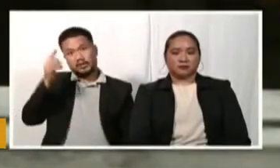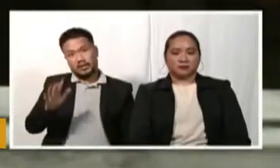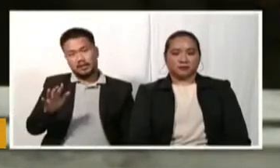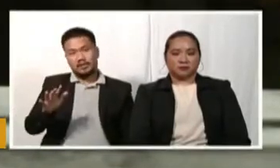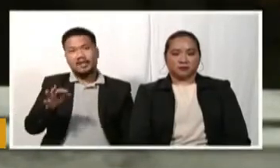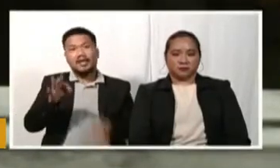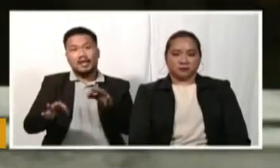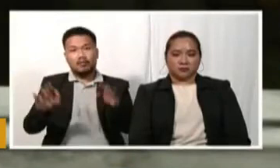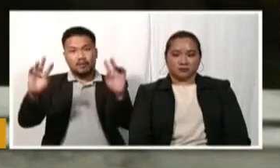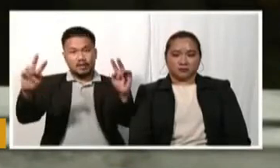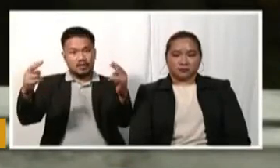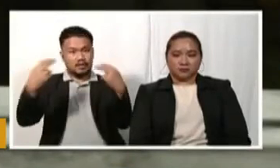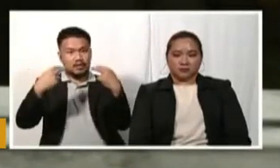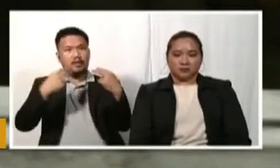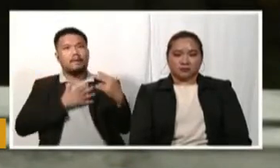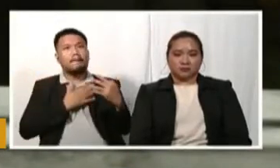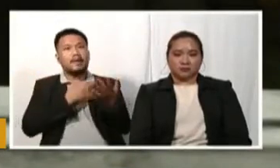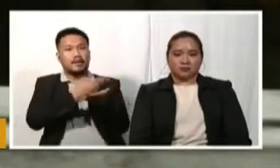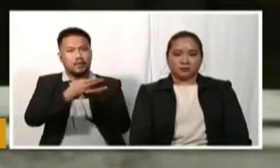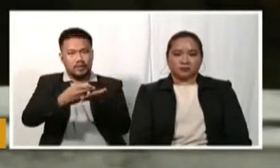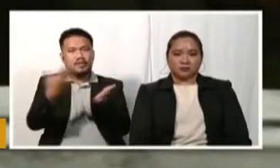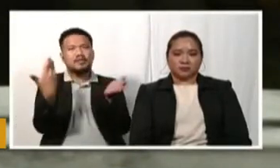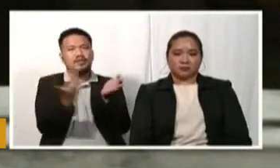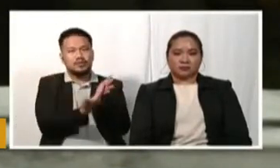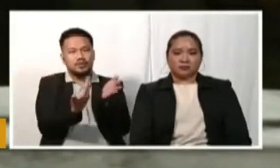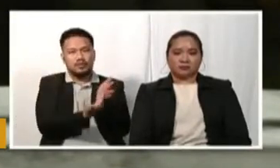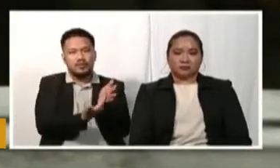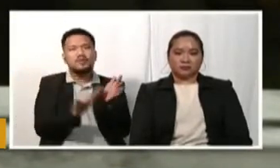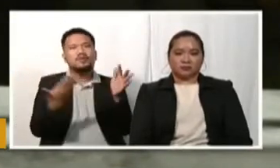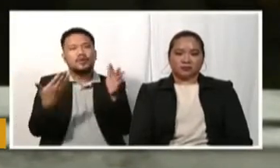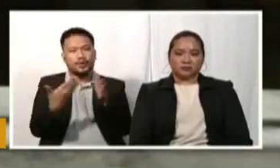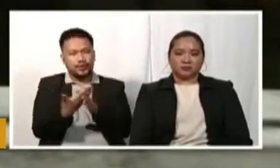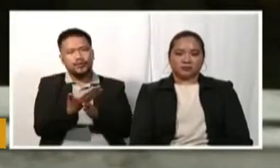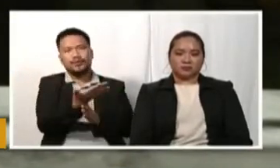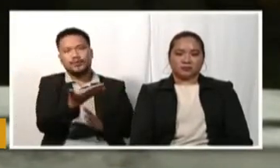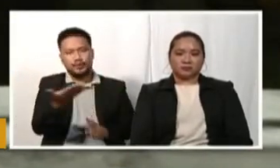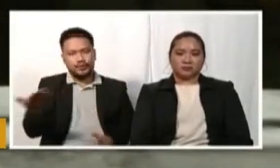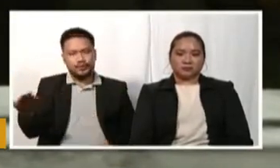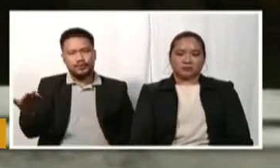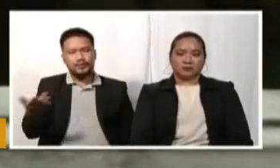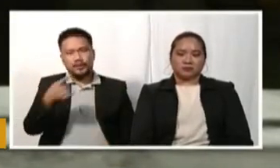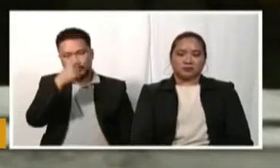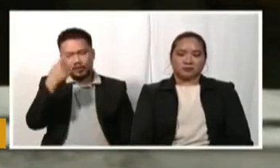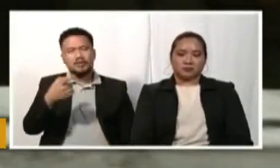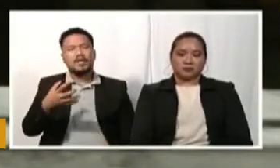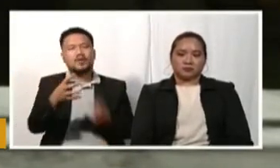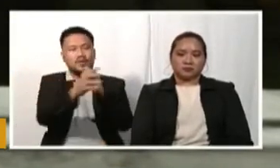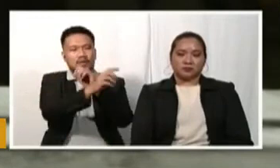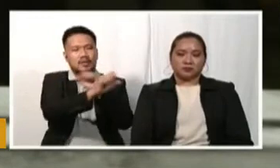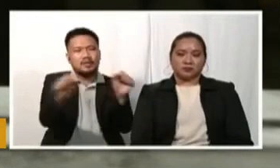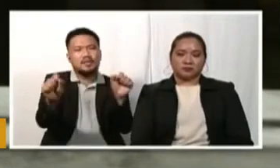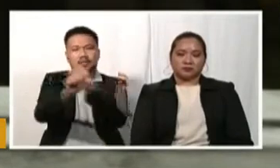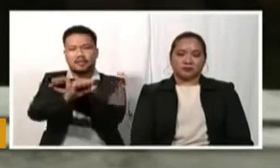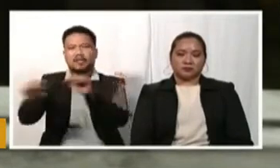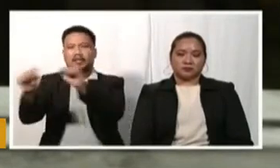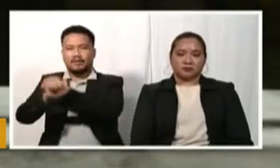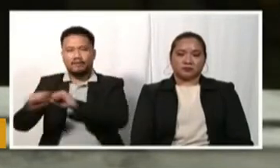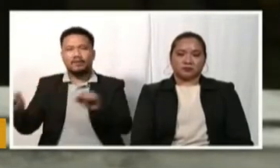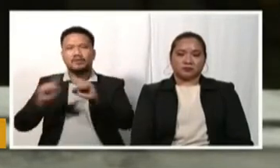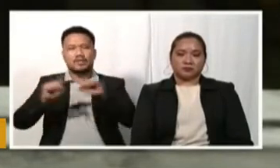I prove my holiness through you. For I will take you away from among the